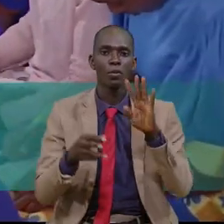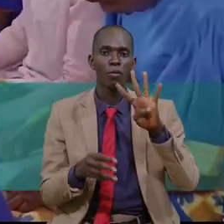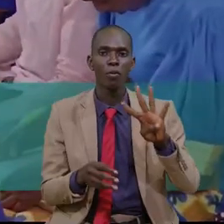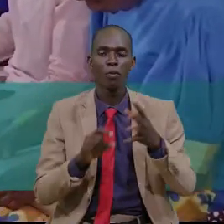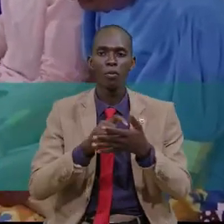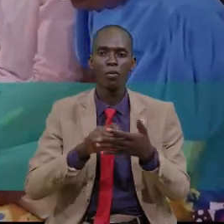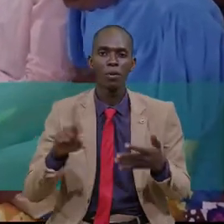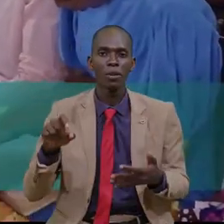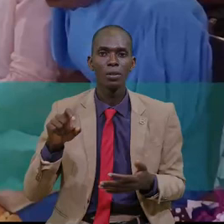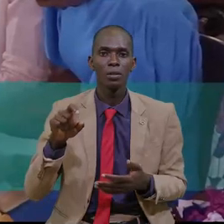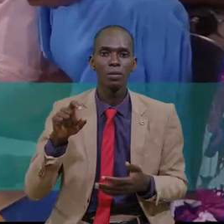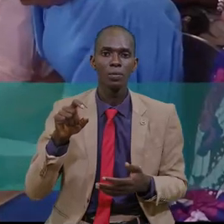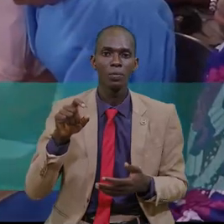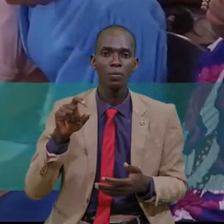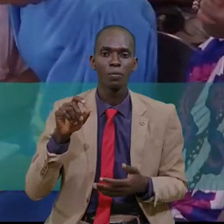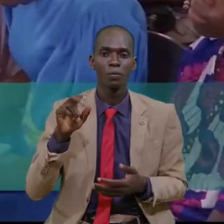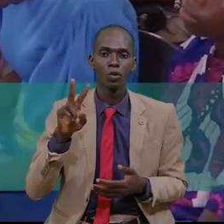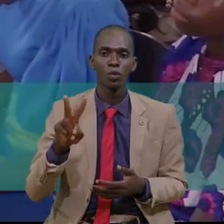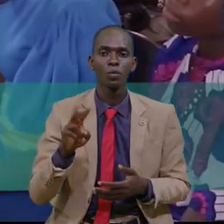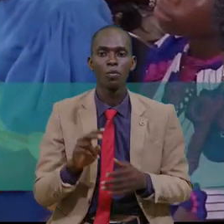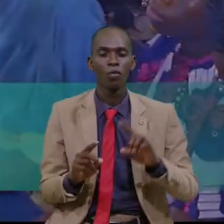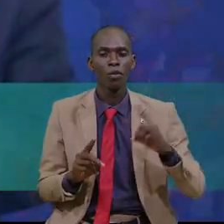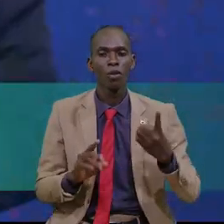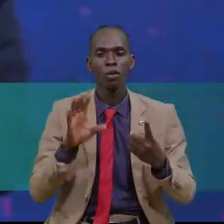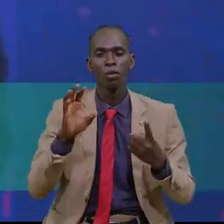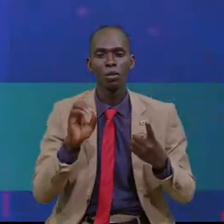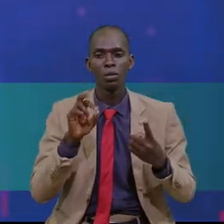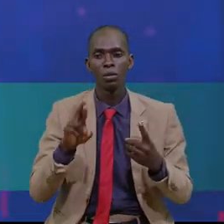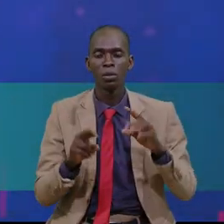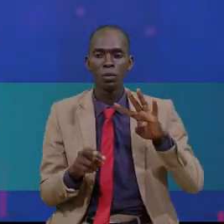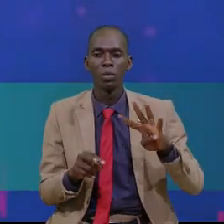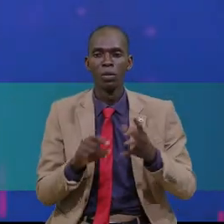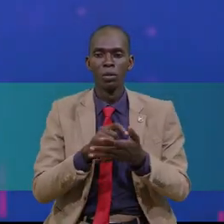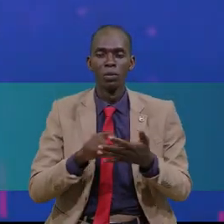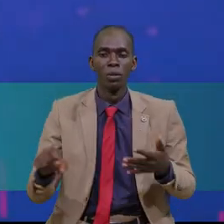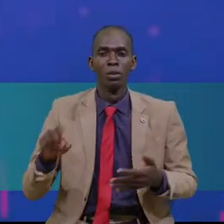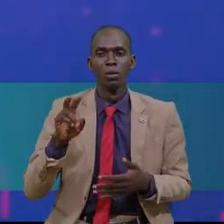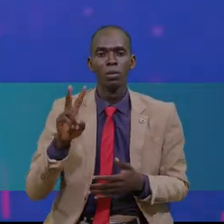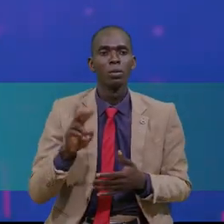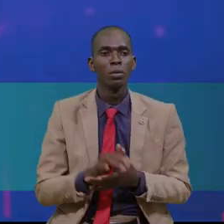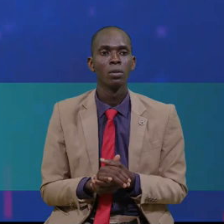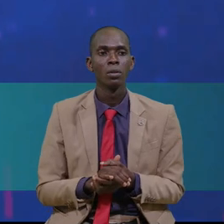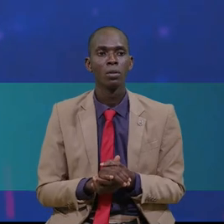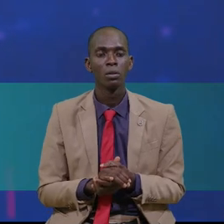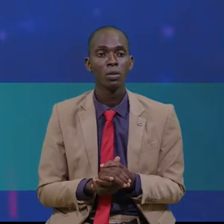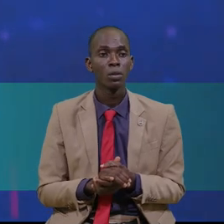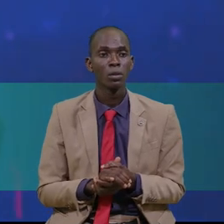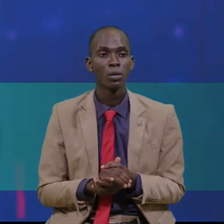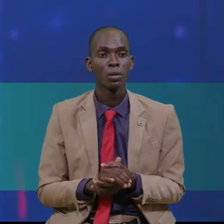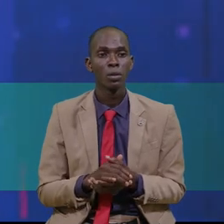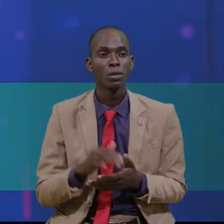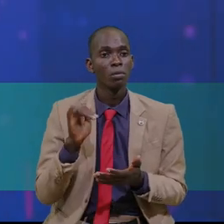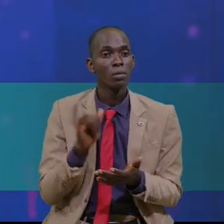I'm reading here from verse 2. 1 Corinthians chapter 4, we're reading from verse 2. It tells us in verse 2,